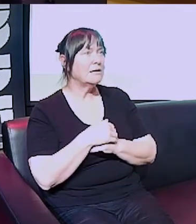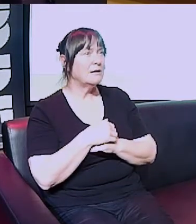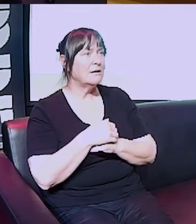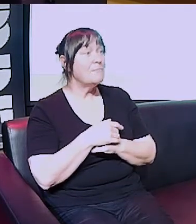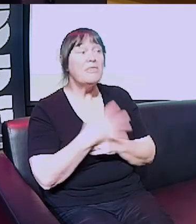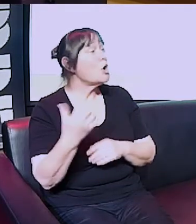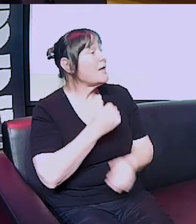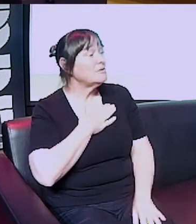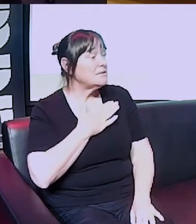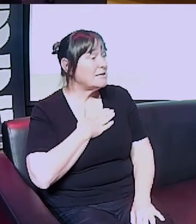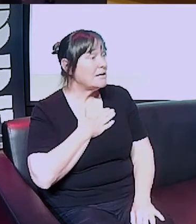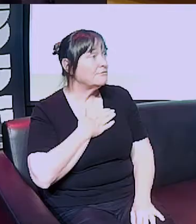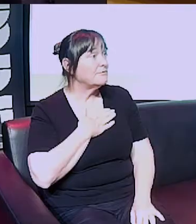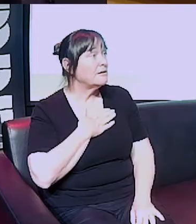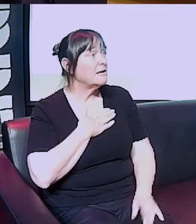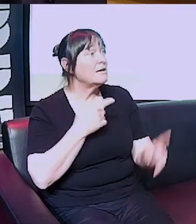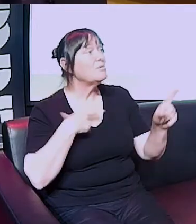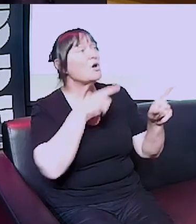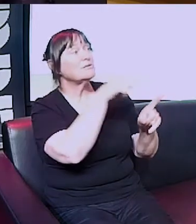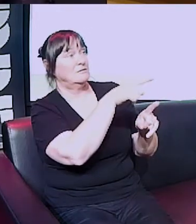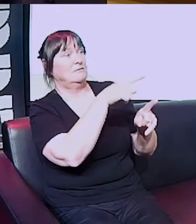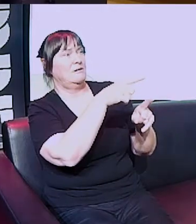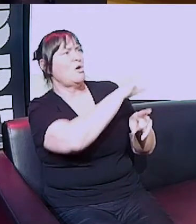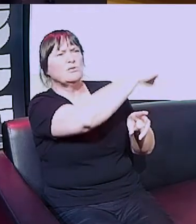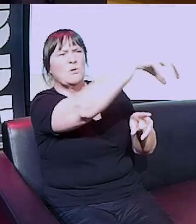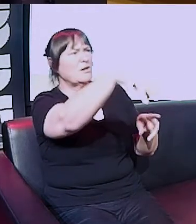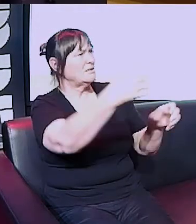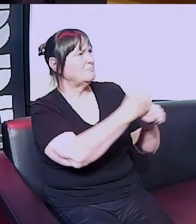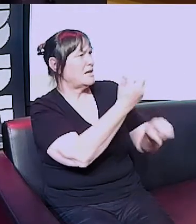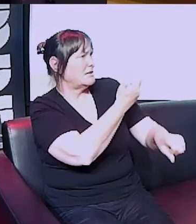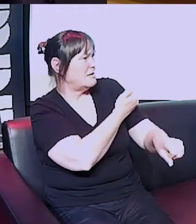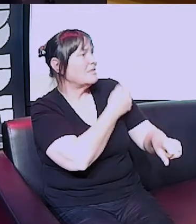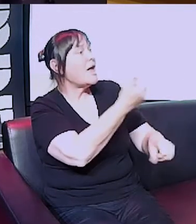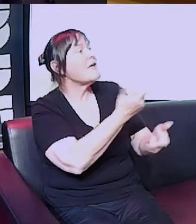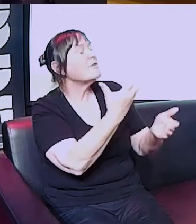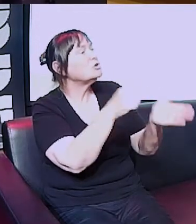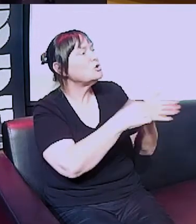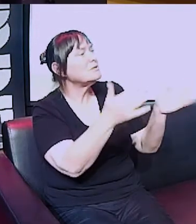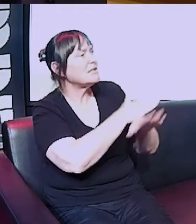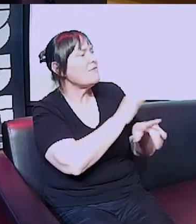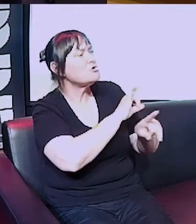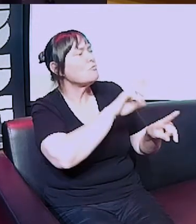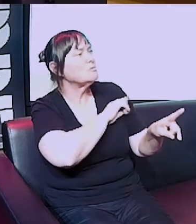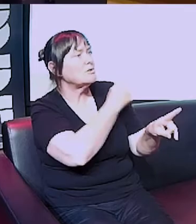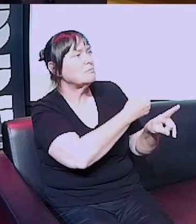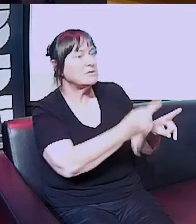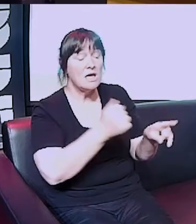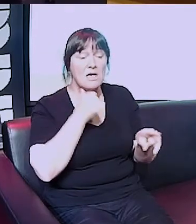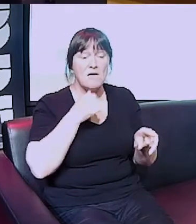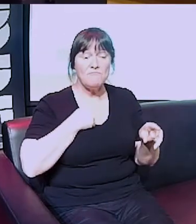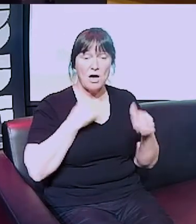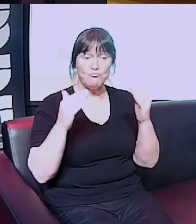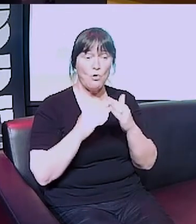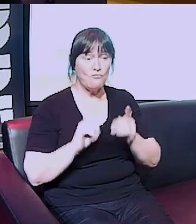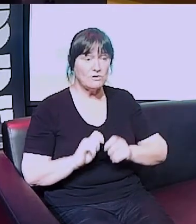to be safe because they're indemnified. And if I have somebody fixing my roof, if I have products that are